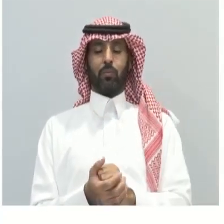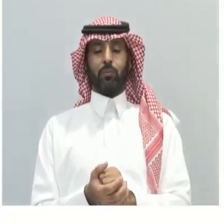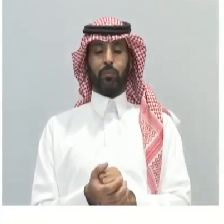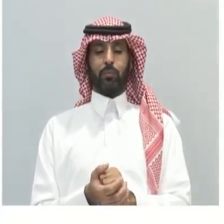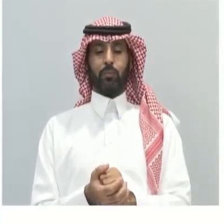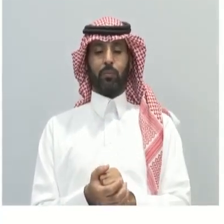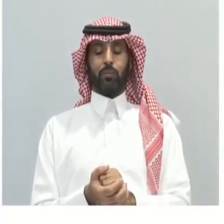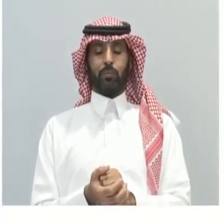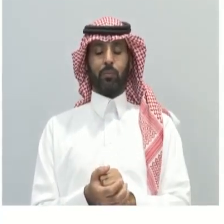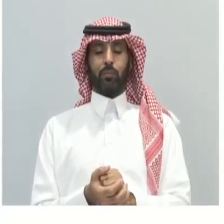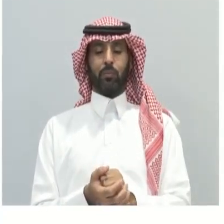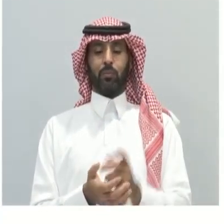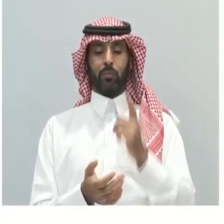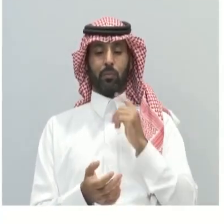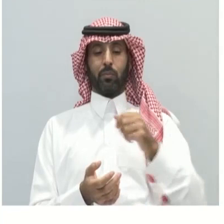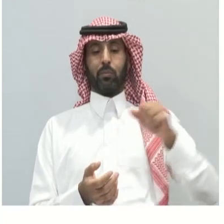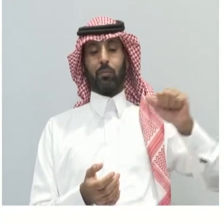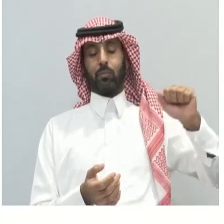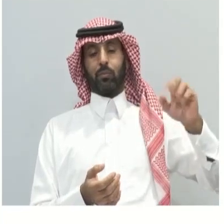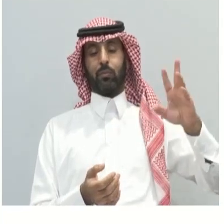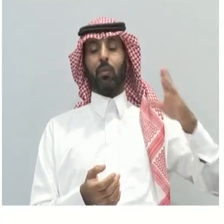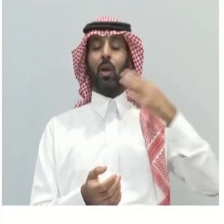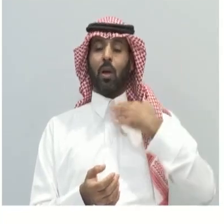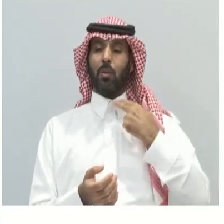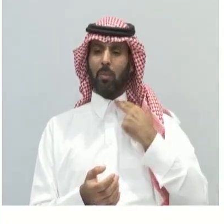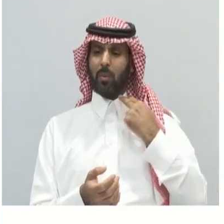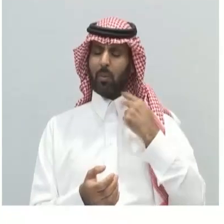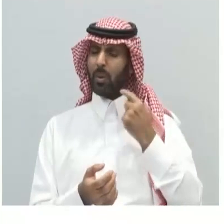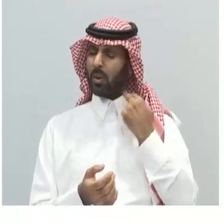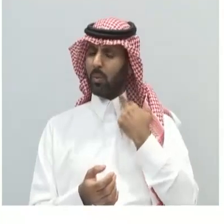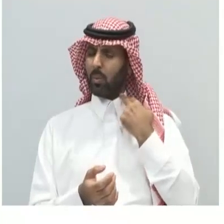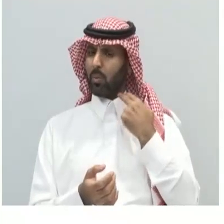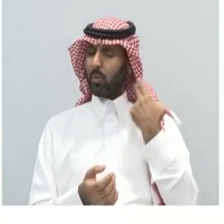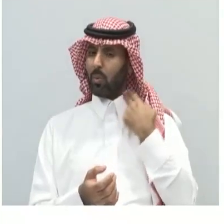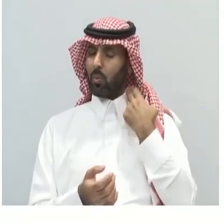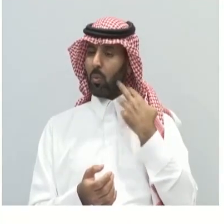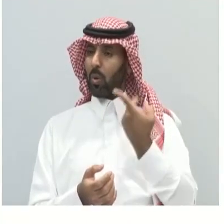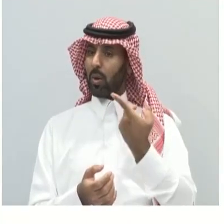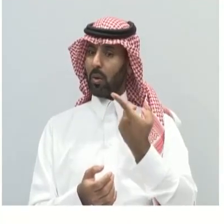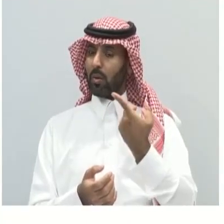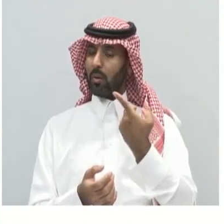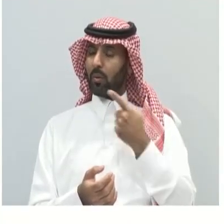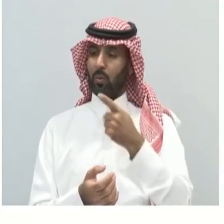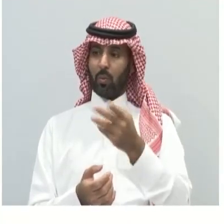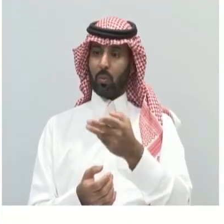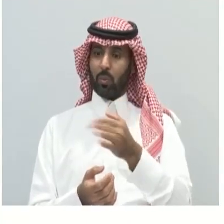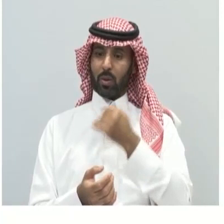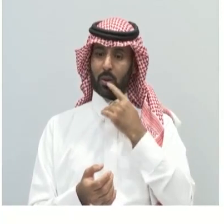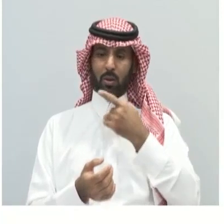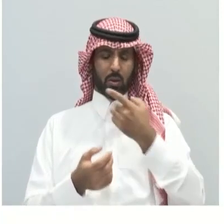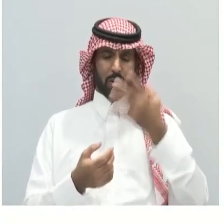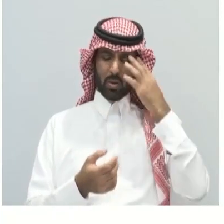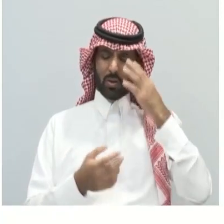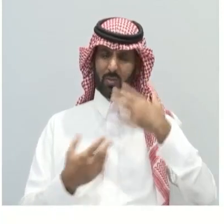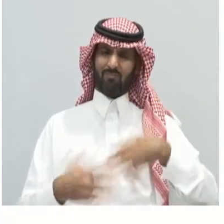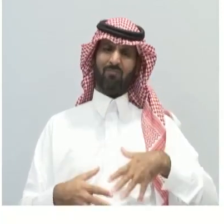to me. Carson said, I promised what? Fahad, that you wouldn't lose your